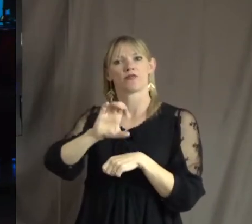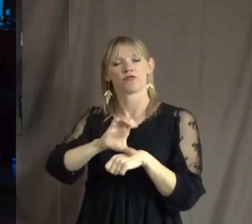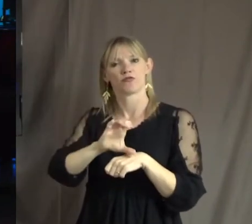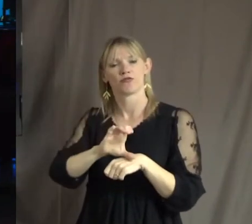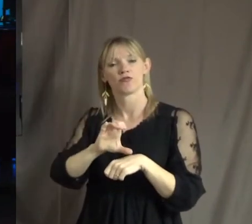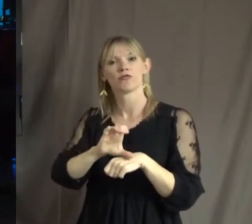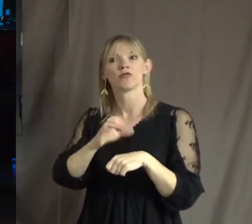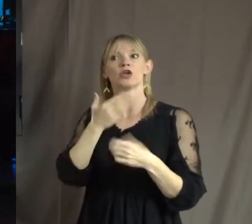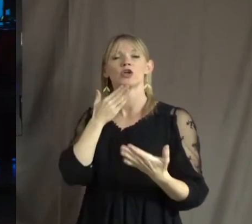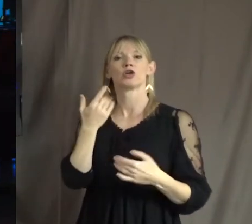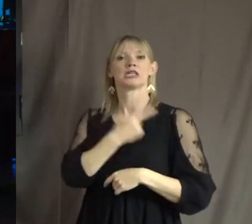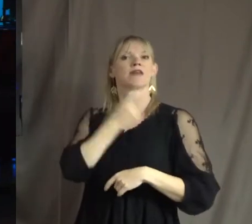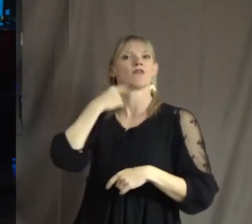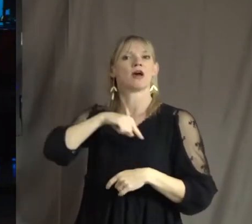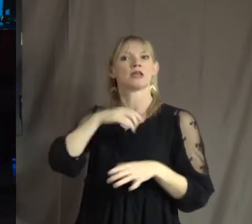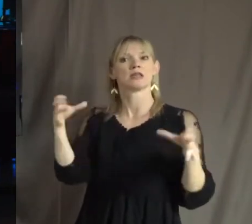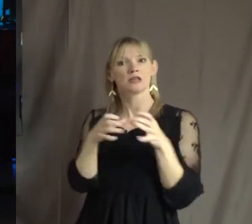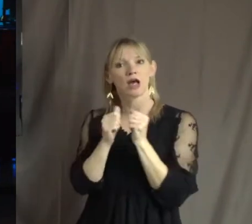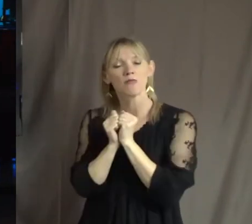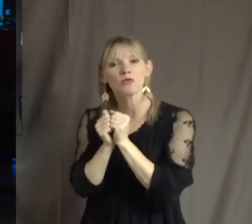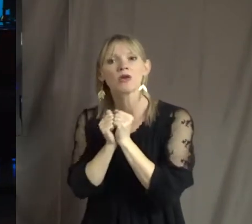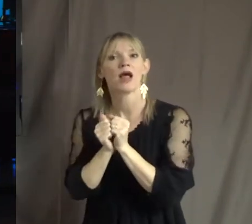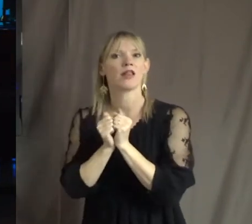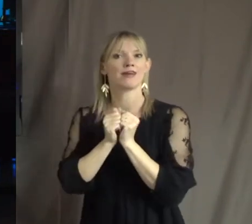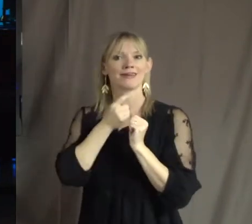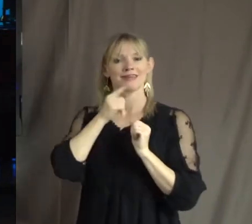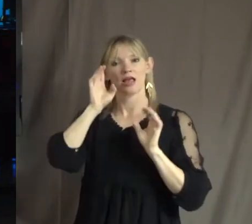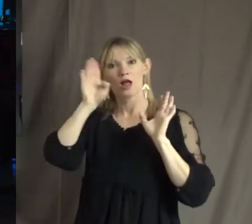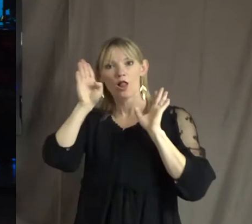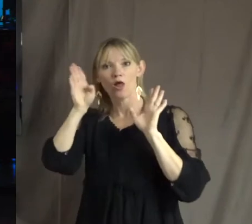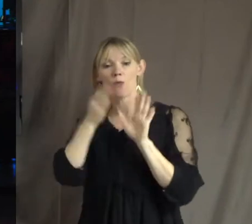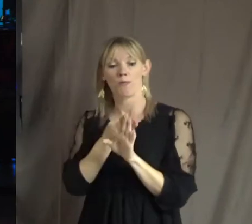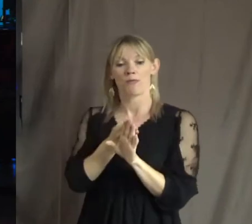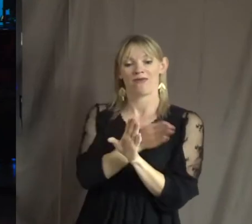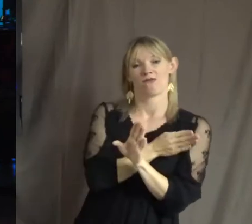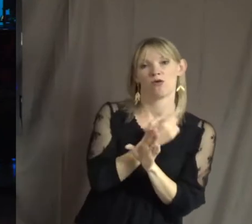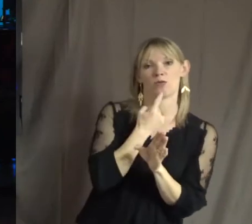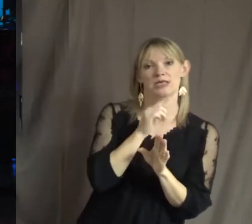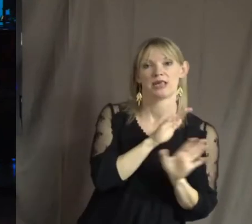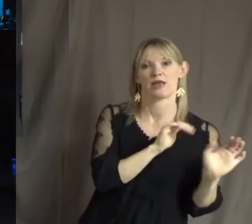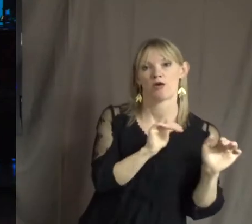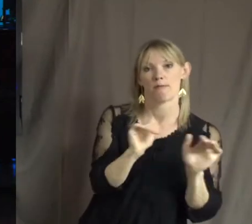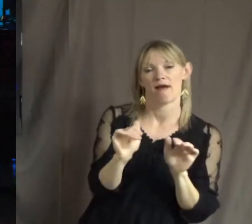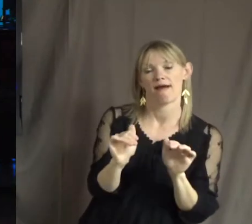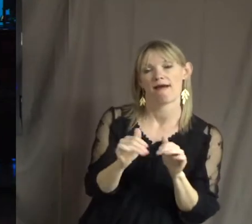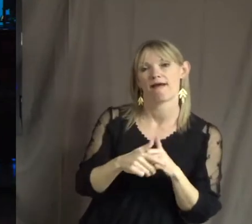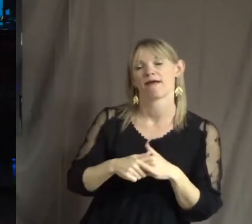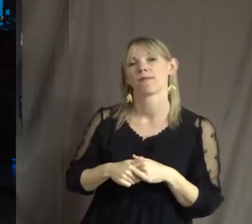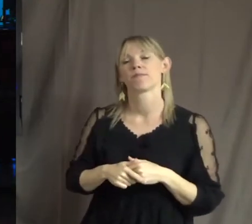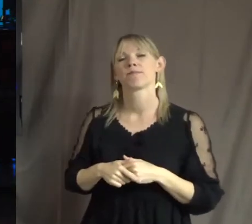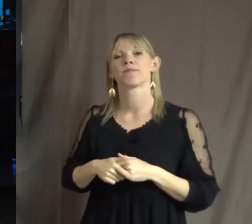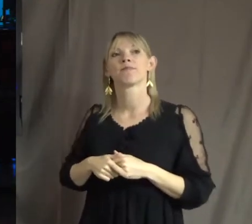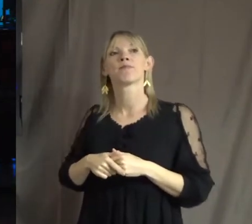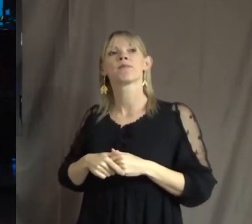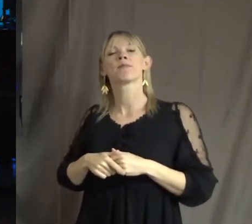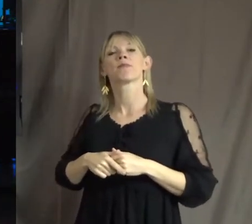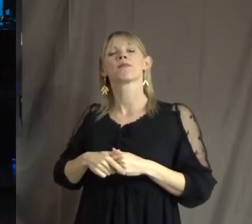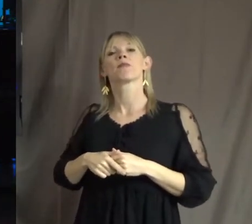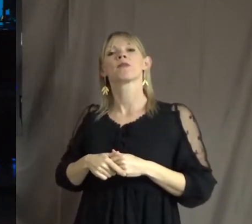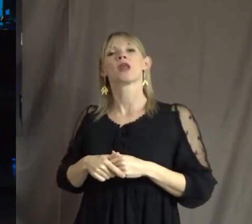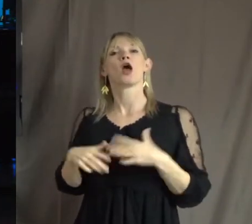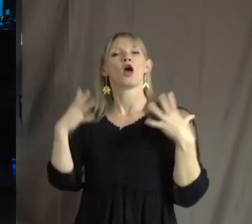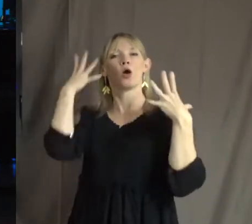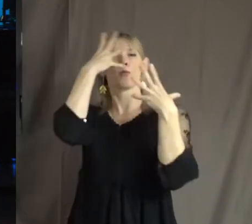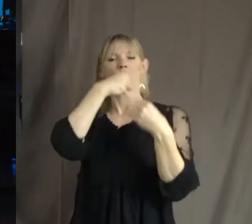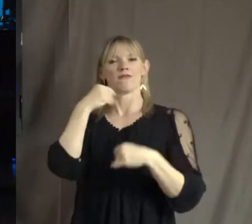good day to come together to say hello before we can say goodbye. We are going to be planting a